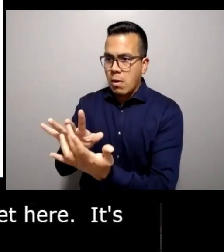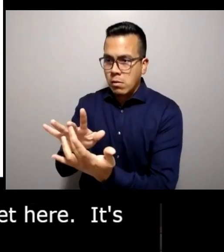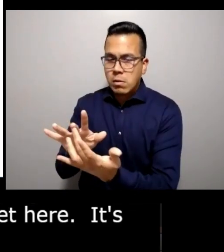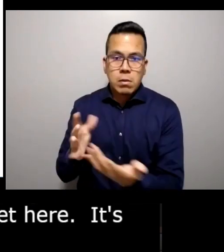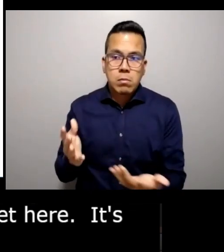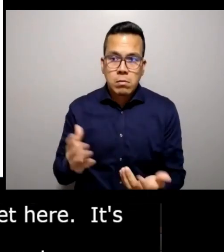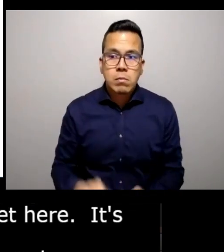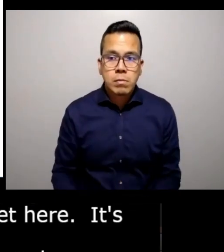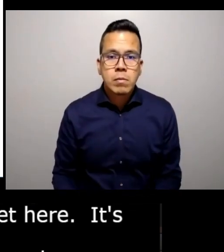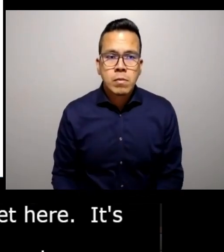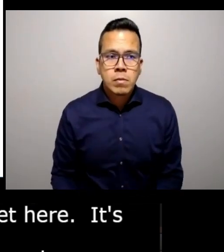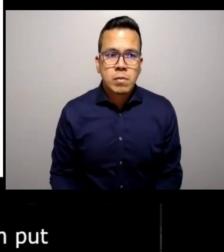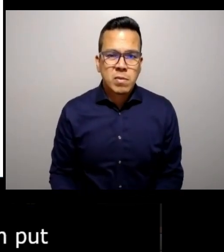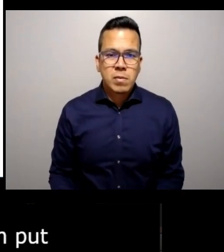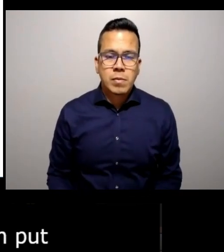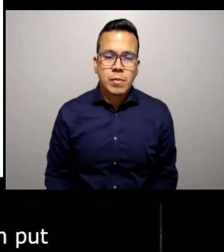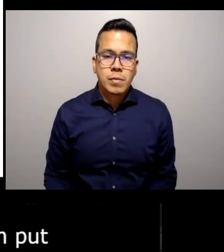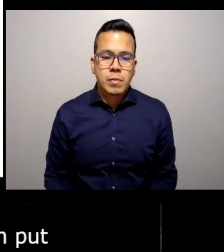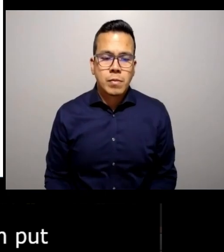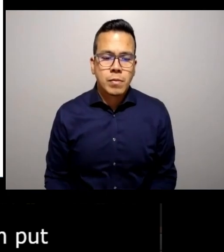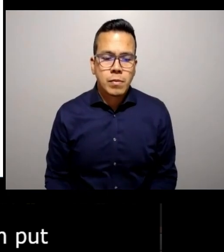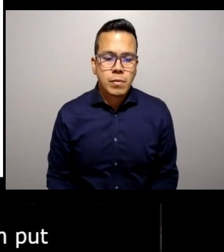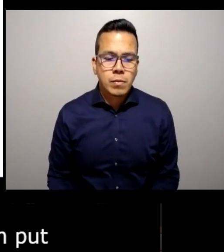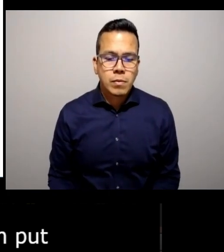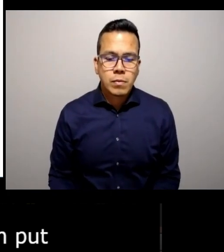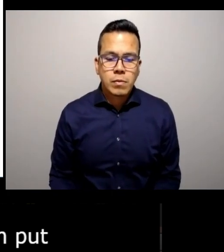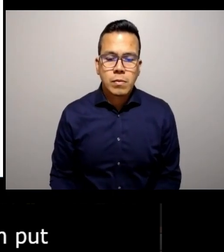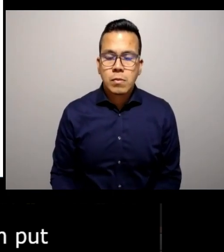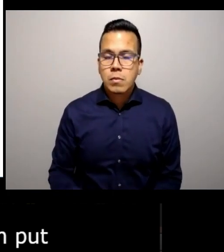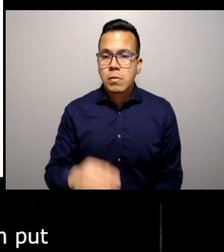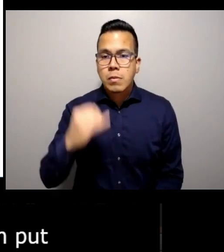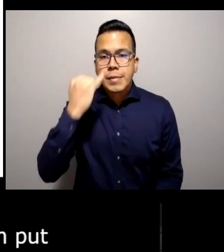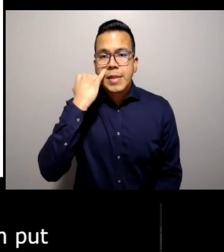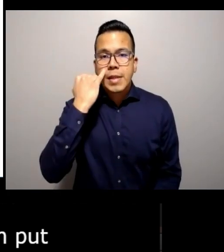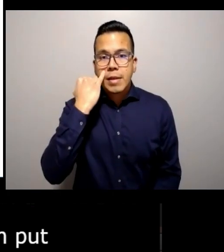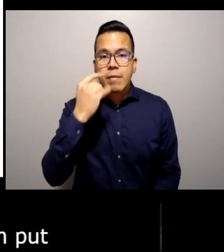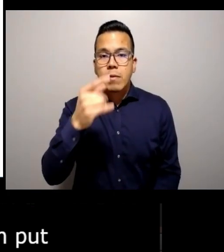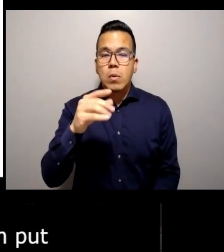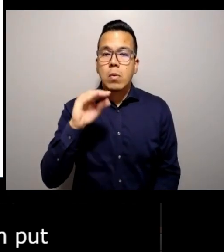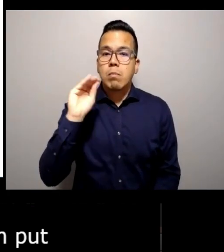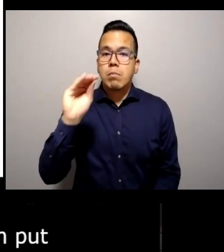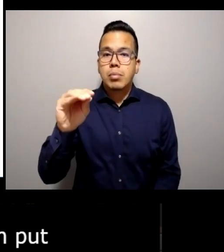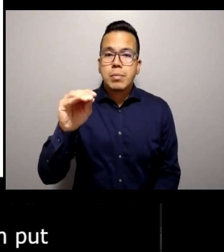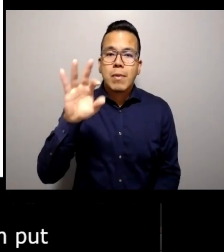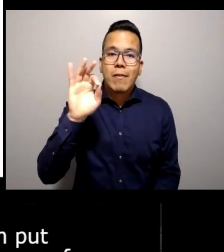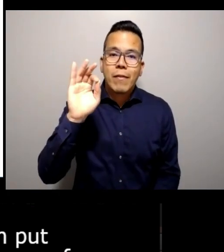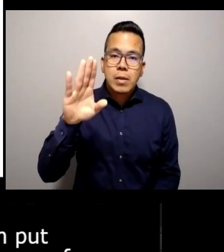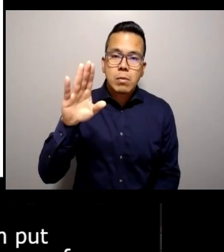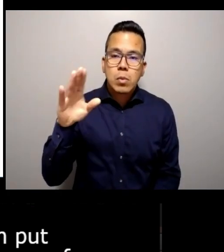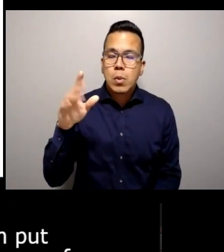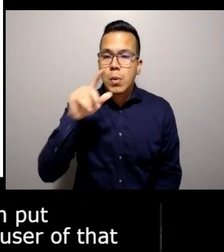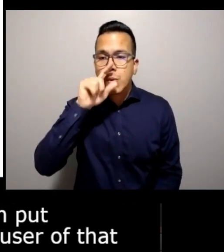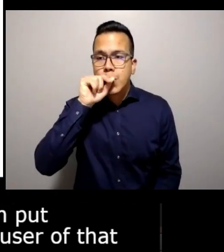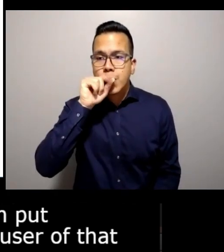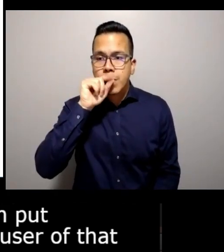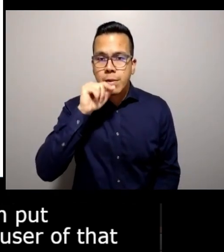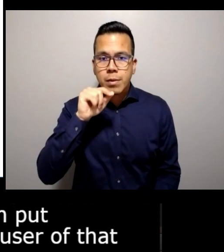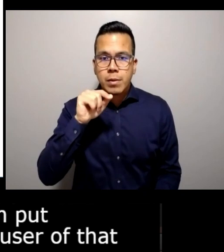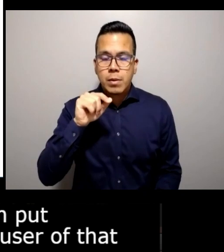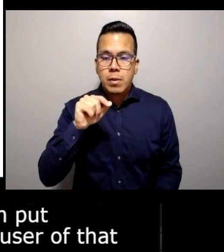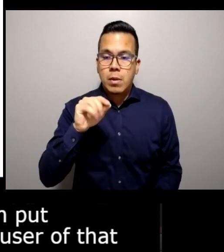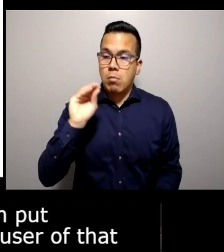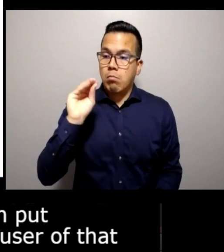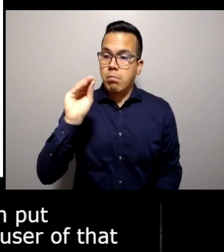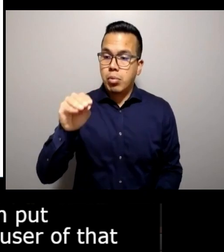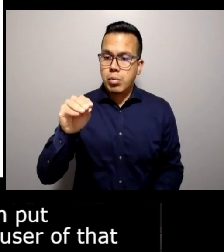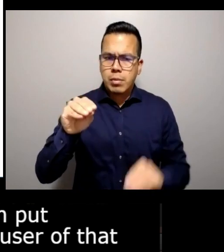the public and potentially every user of that platform can see it, as that is an incredible